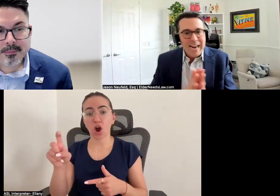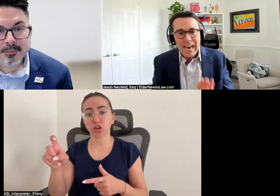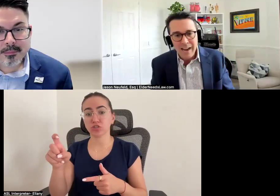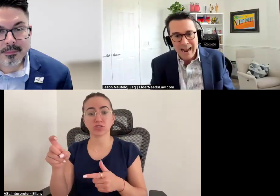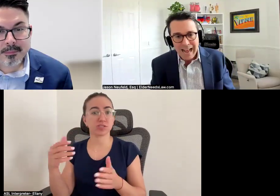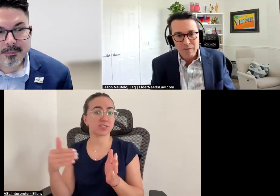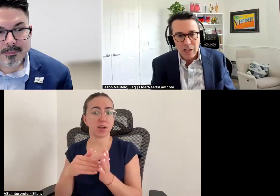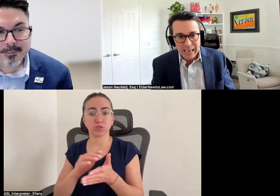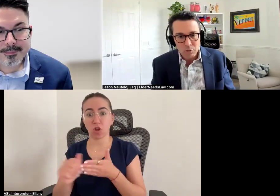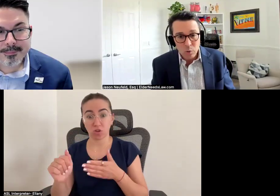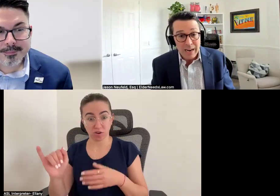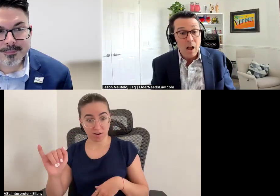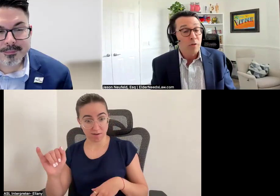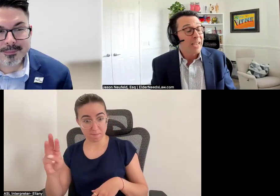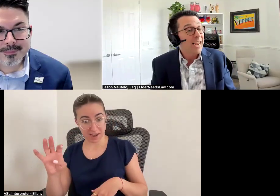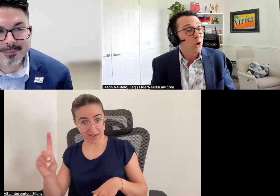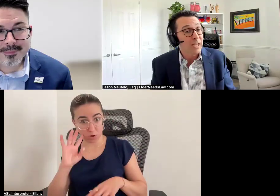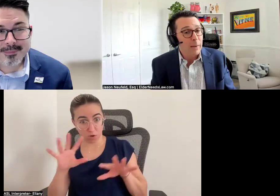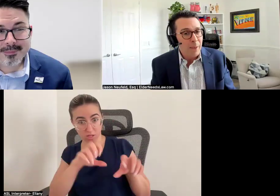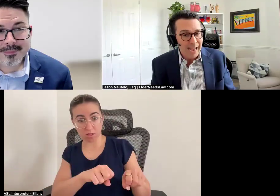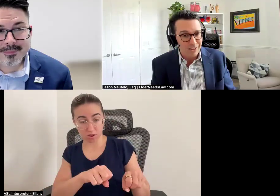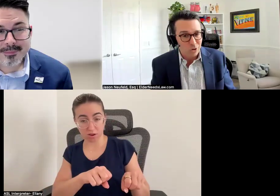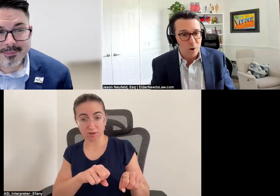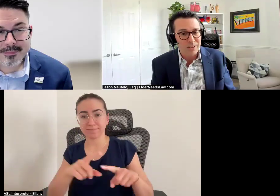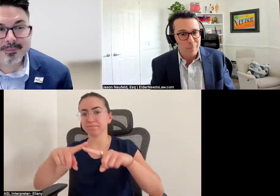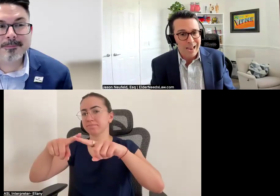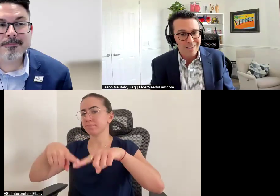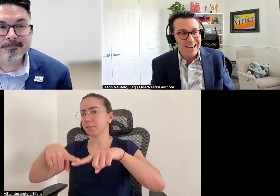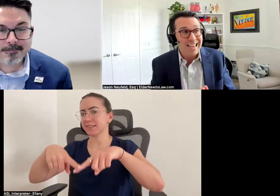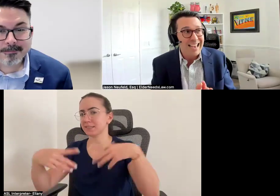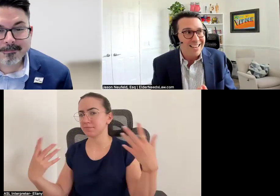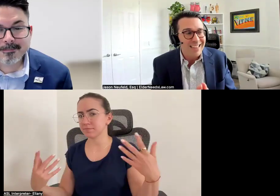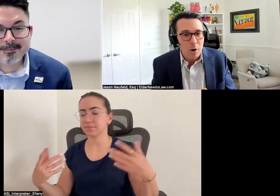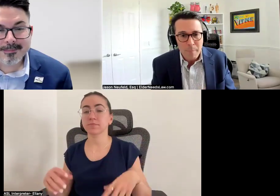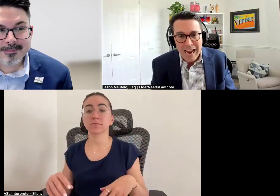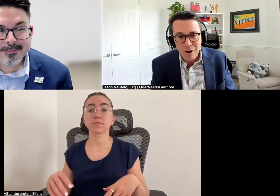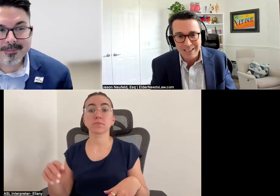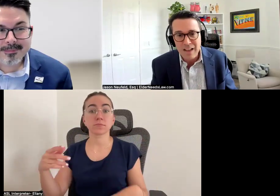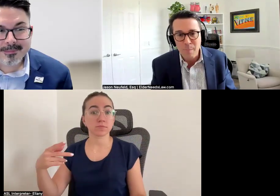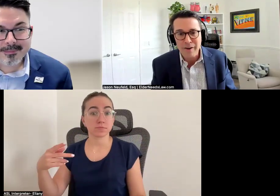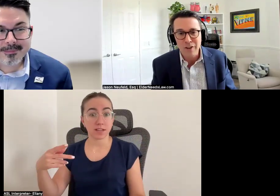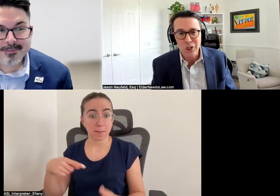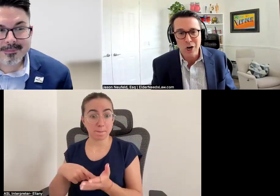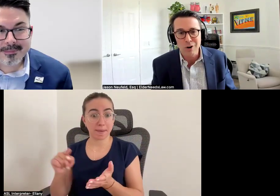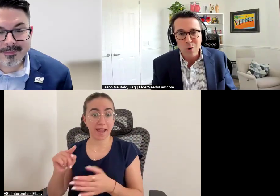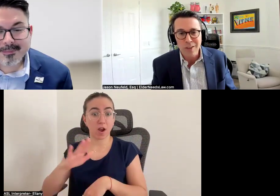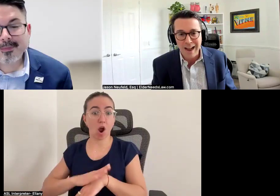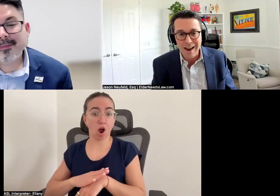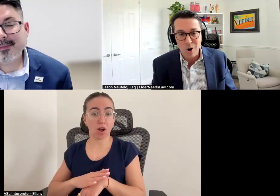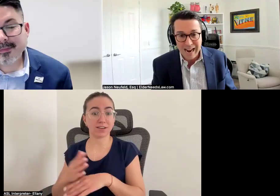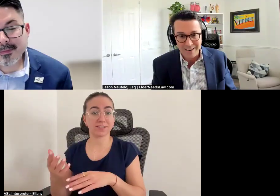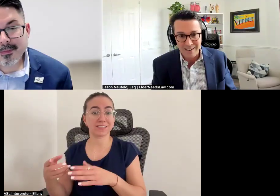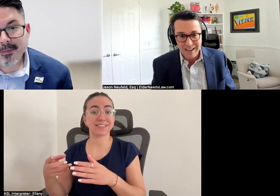Is Medicaid going to have a claim to it? The answer is it depends. What does it depend on? Is there a pay on death beneficiary with